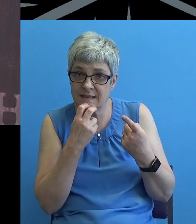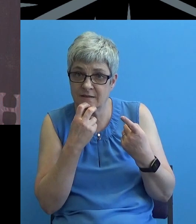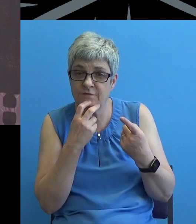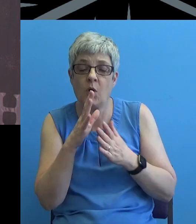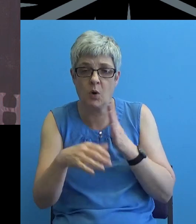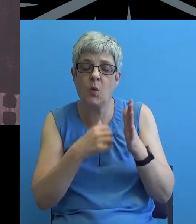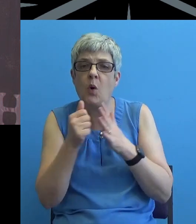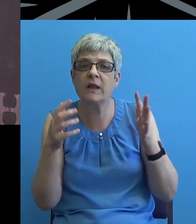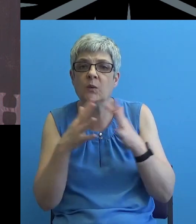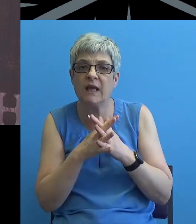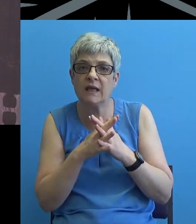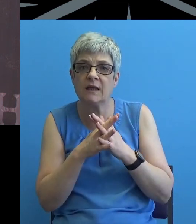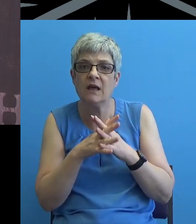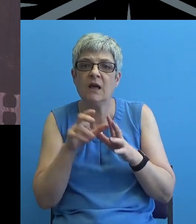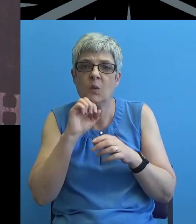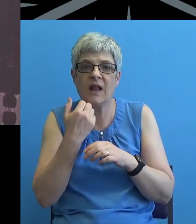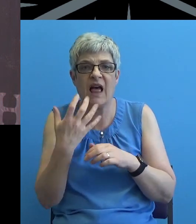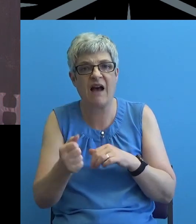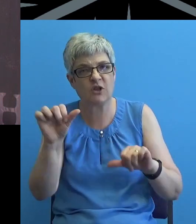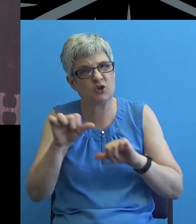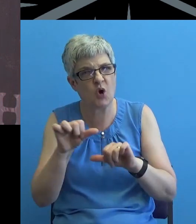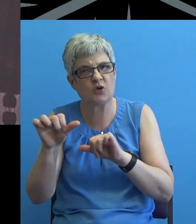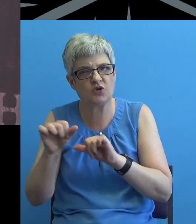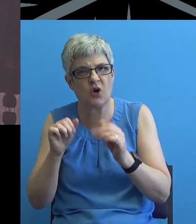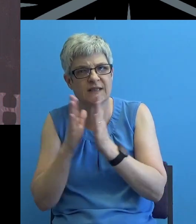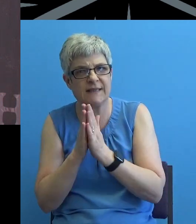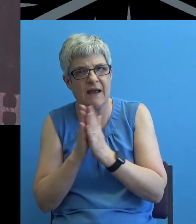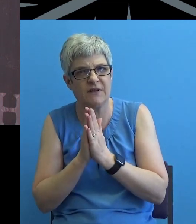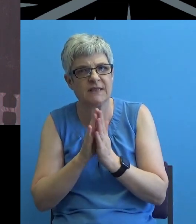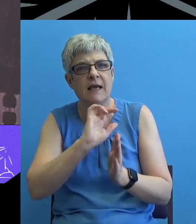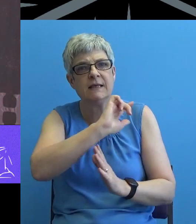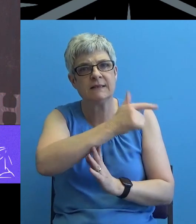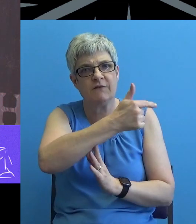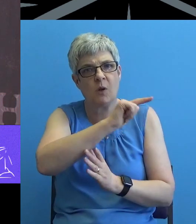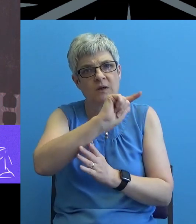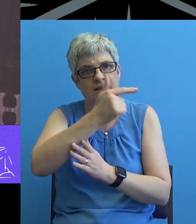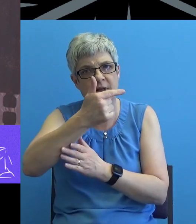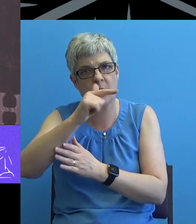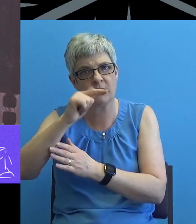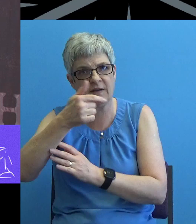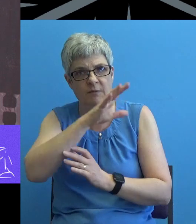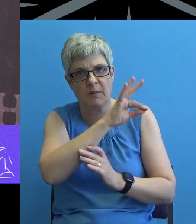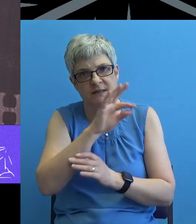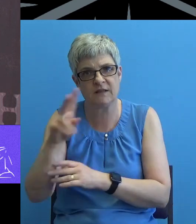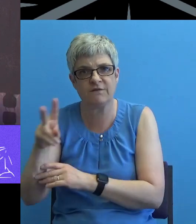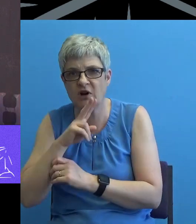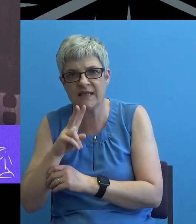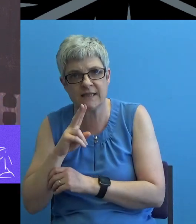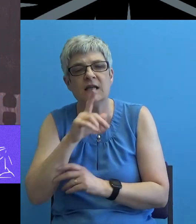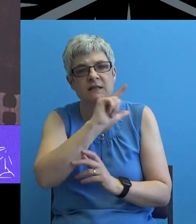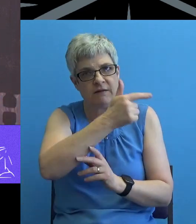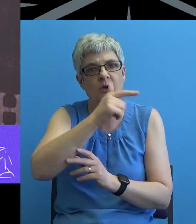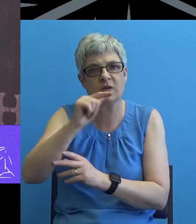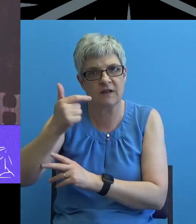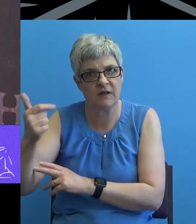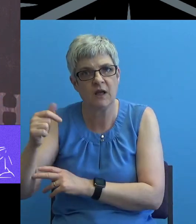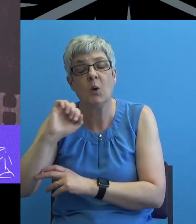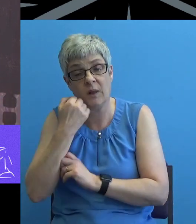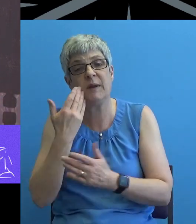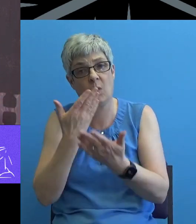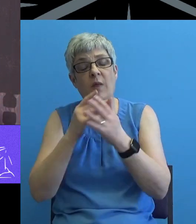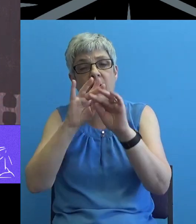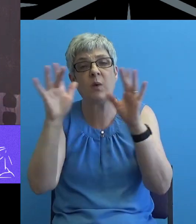Week, we will have a short service at 7 o'clock each night. It will be available via